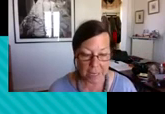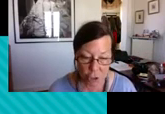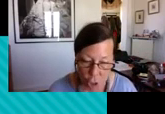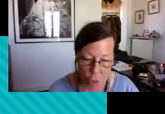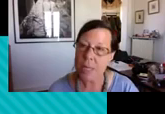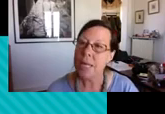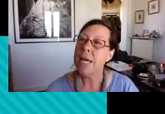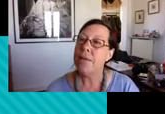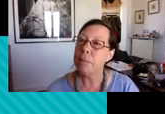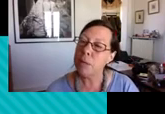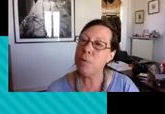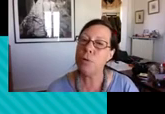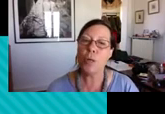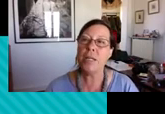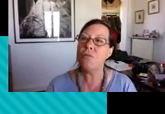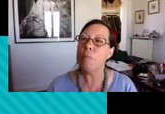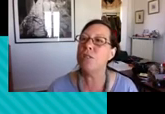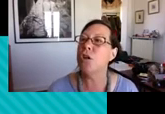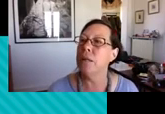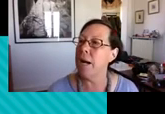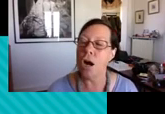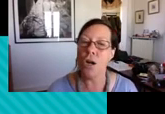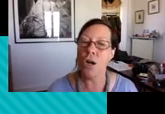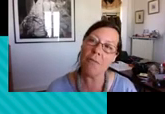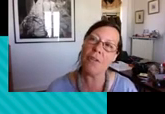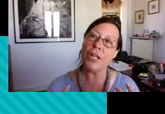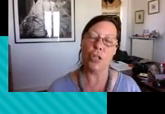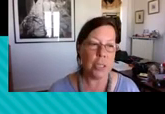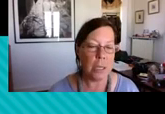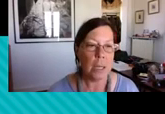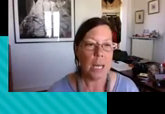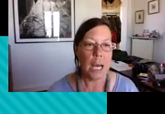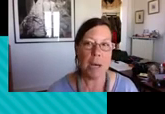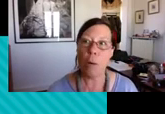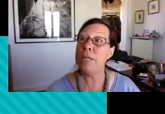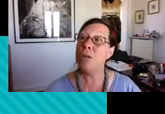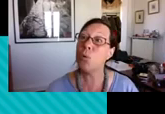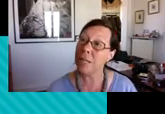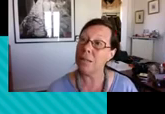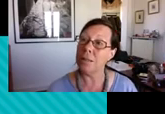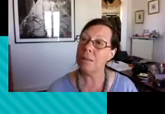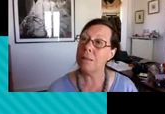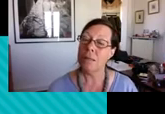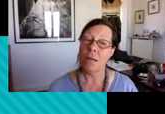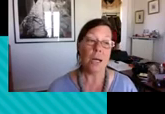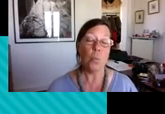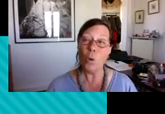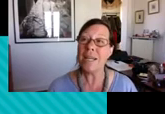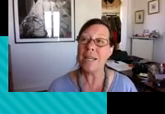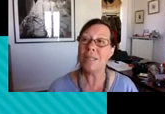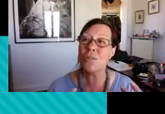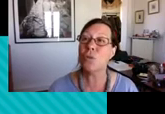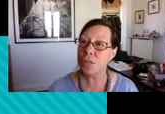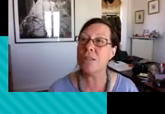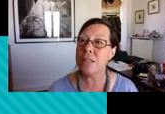Researchers have shown that people who read information online are not very good about being critical on what is